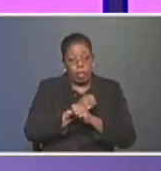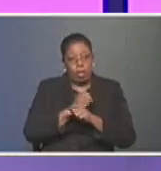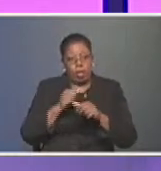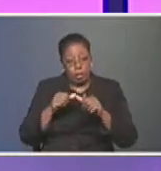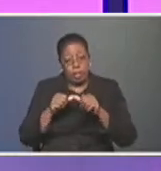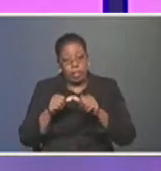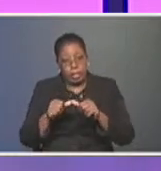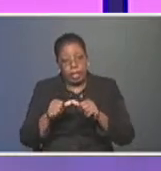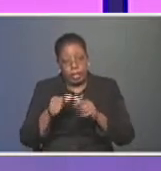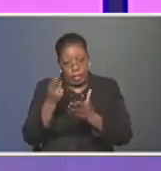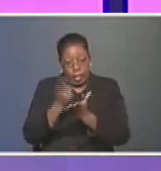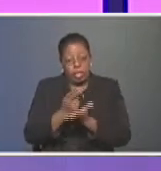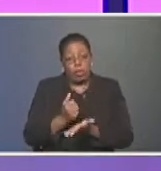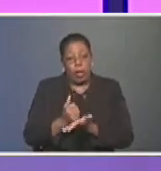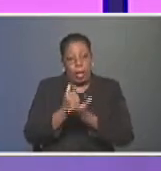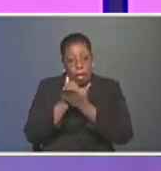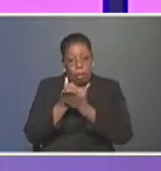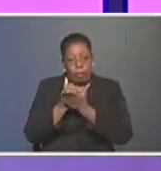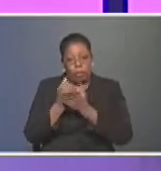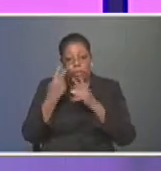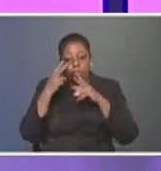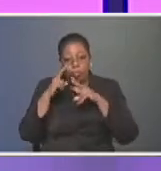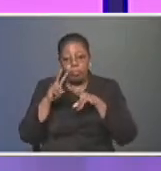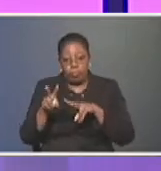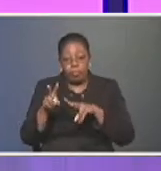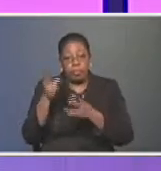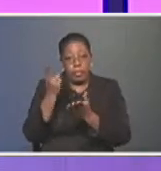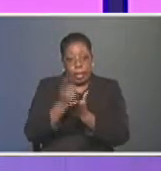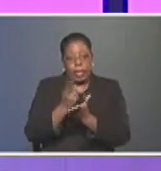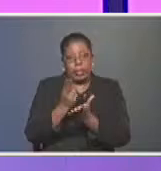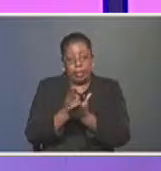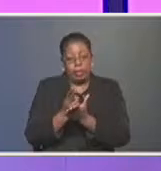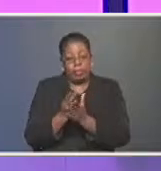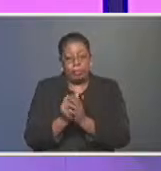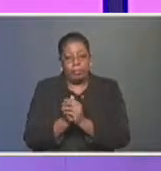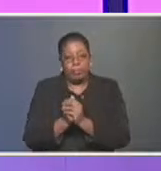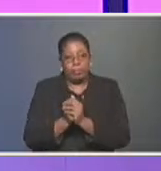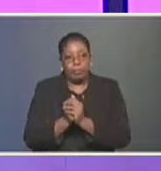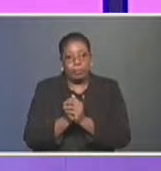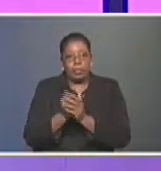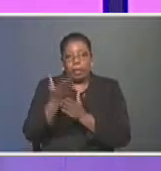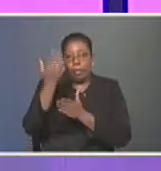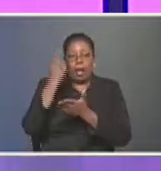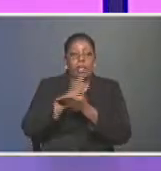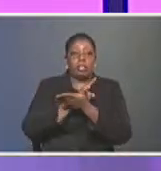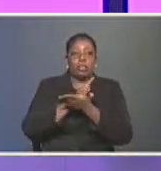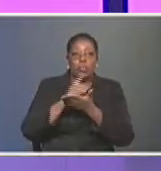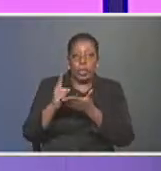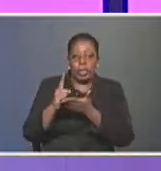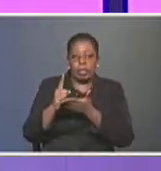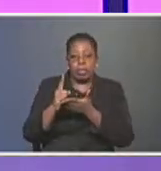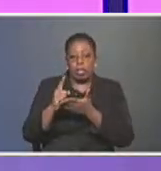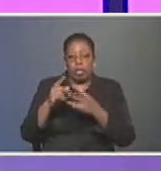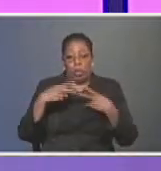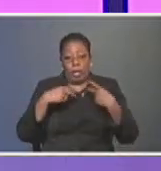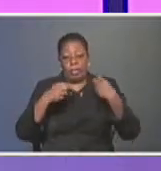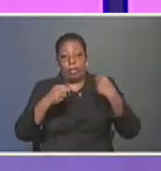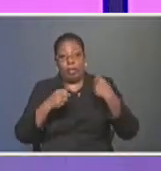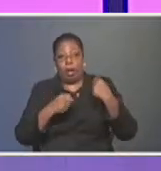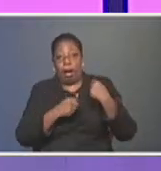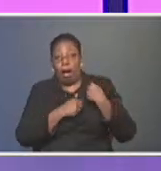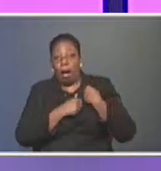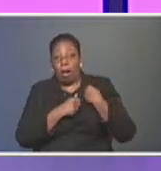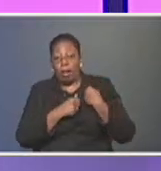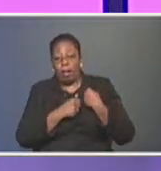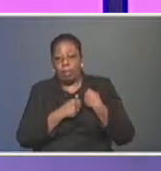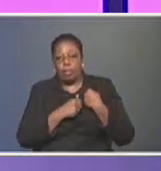Haiti to assist with monitoring Haiti's ongoing situation. In recent weeks, armed gangs have been behind